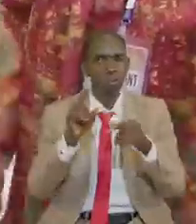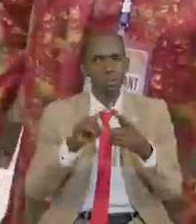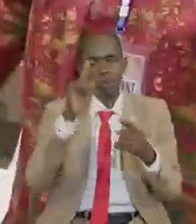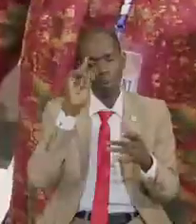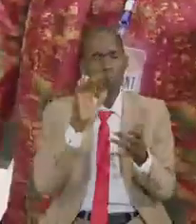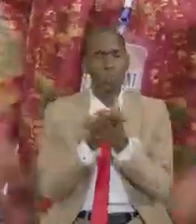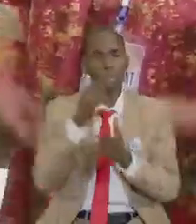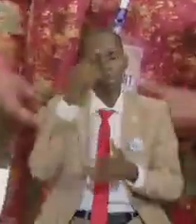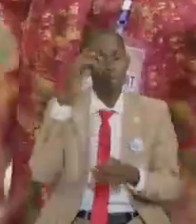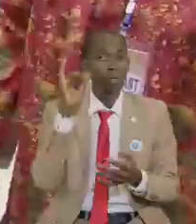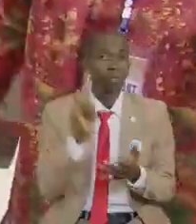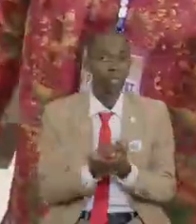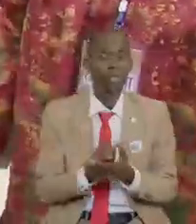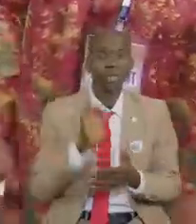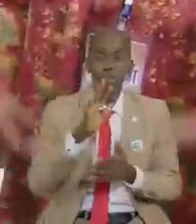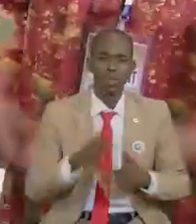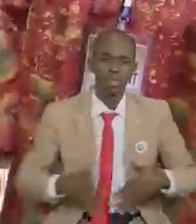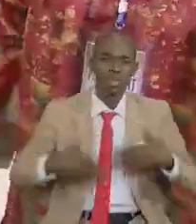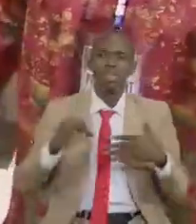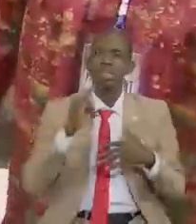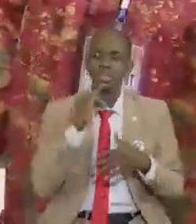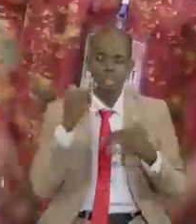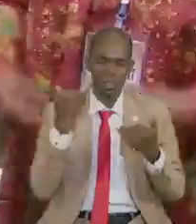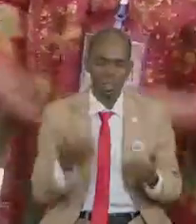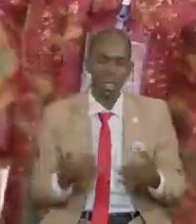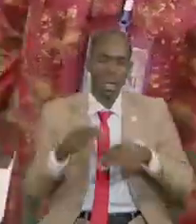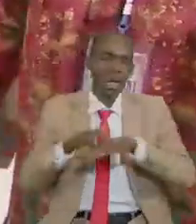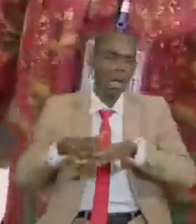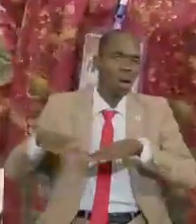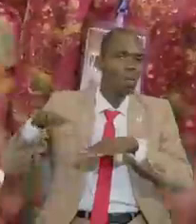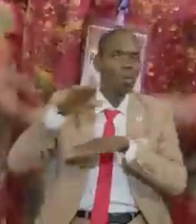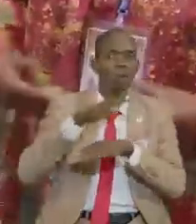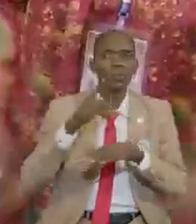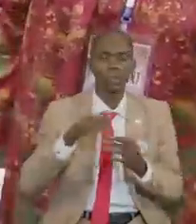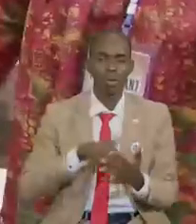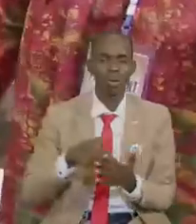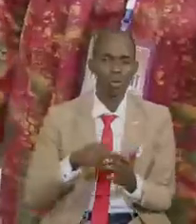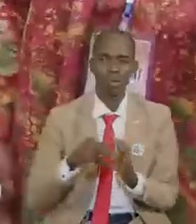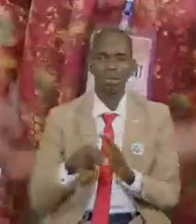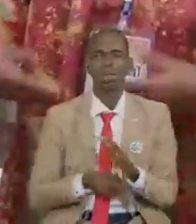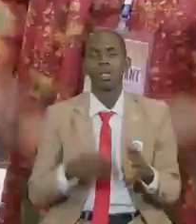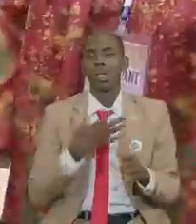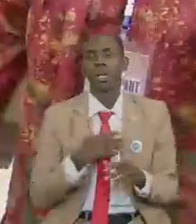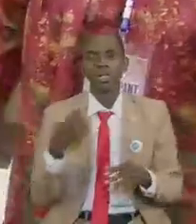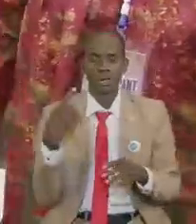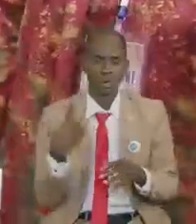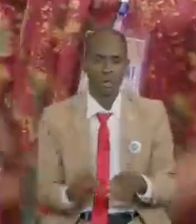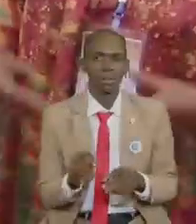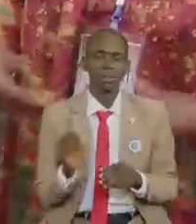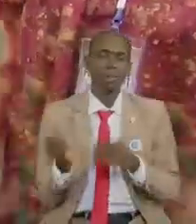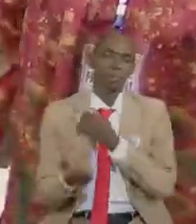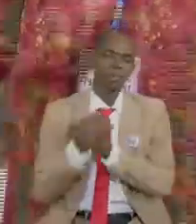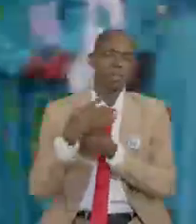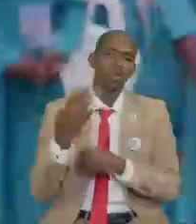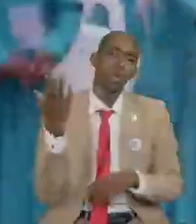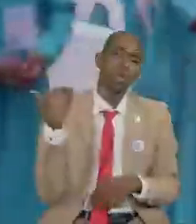that, your life is now above the weakness and the defeat of the past, because